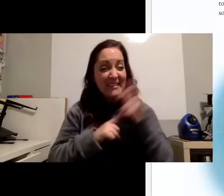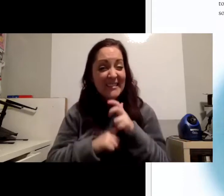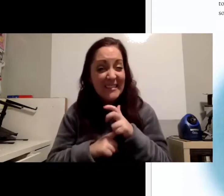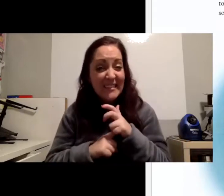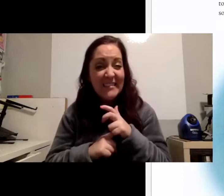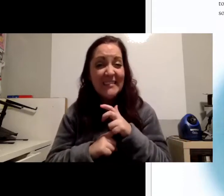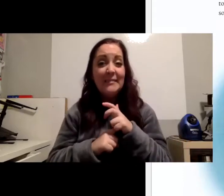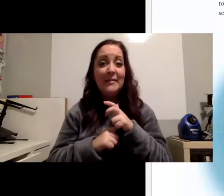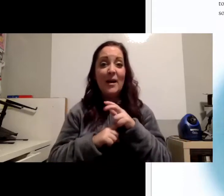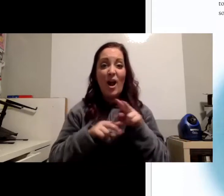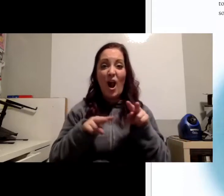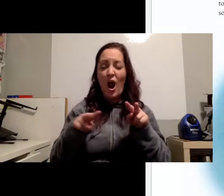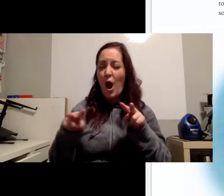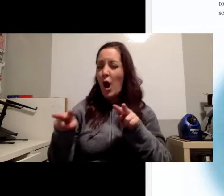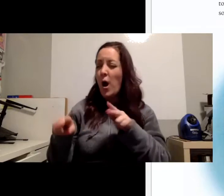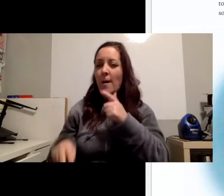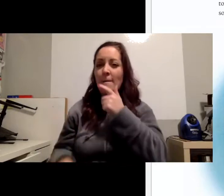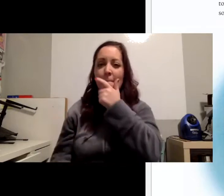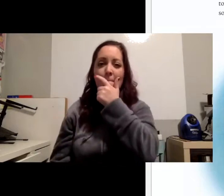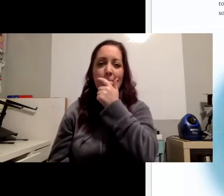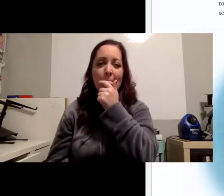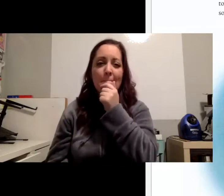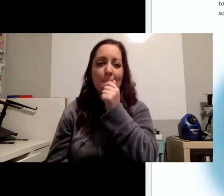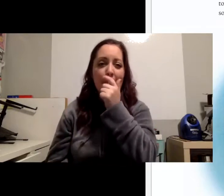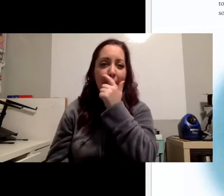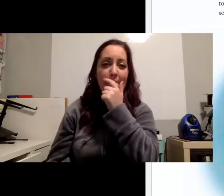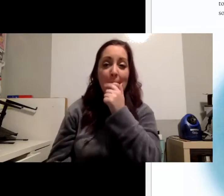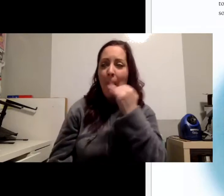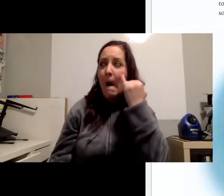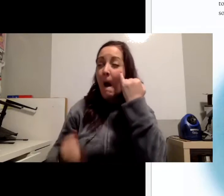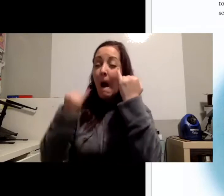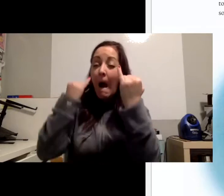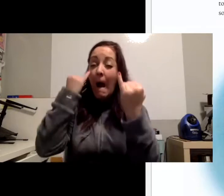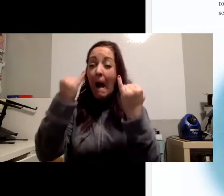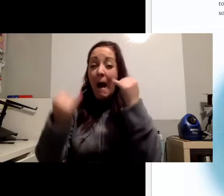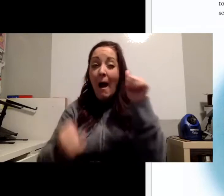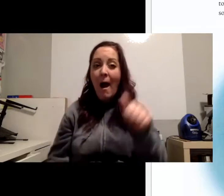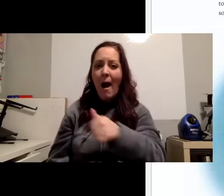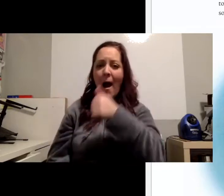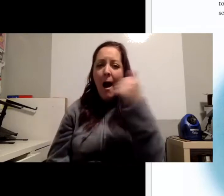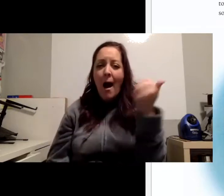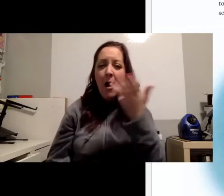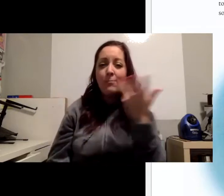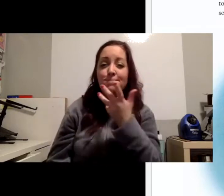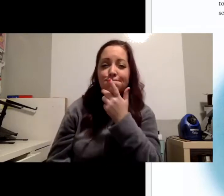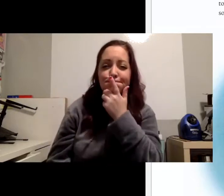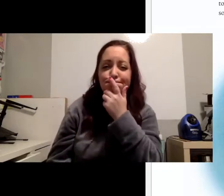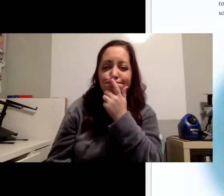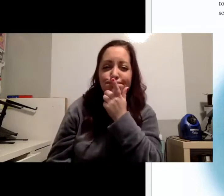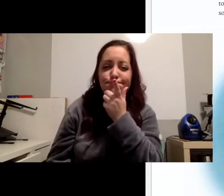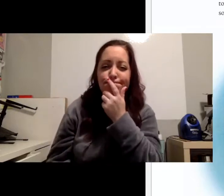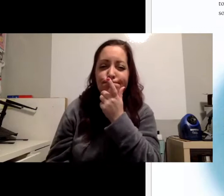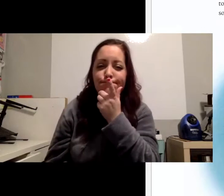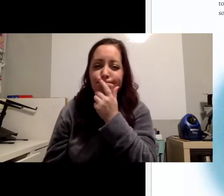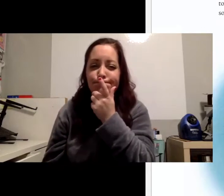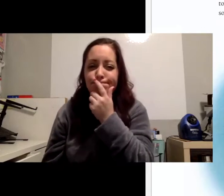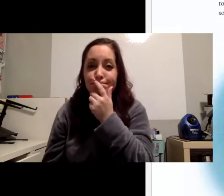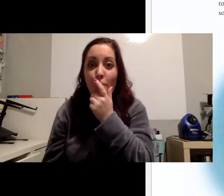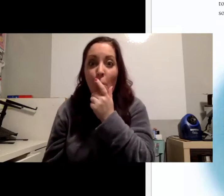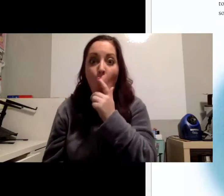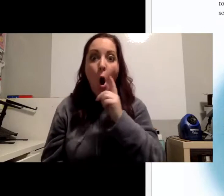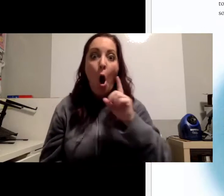"This is great!" cried Norman. He looked around town for another idea.